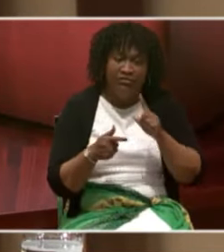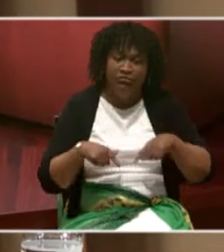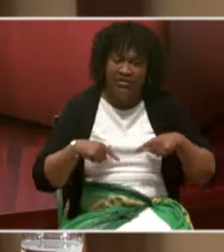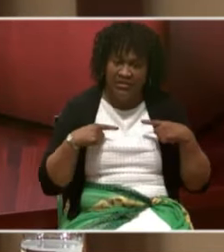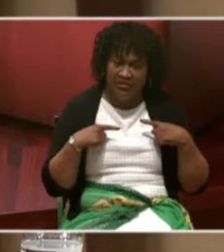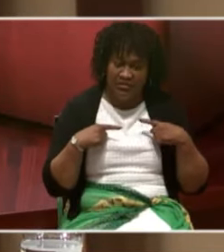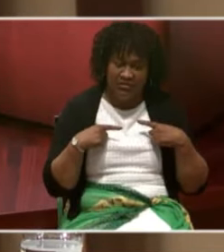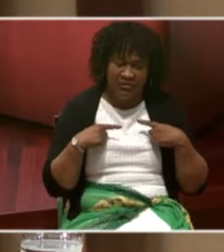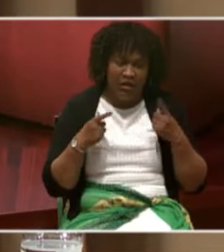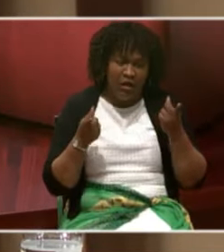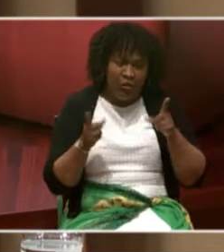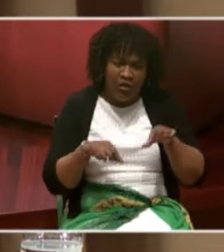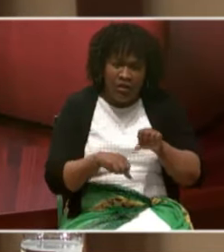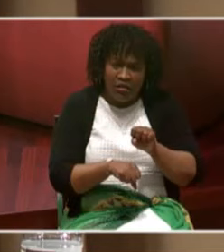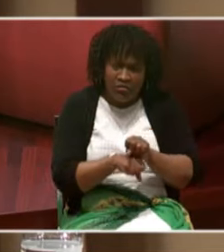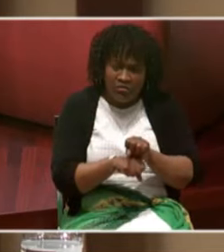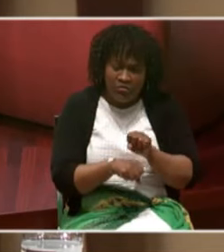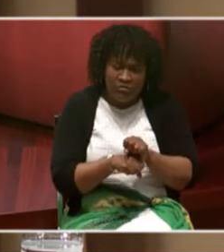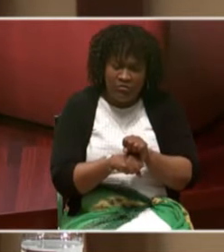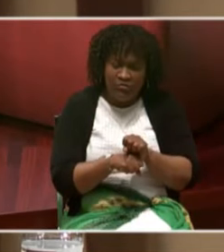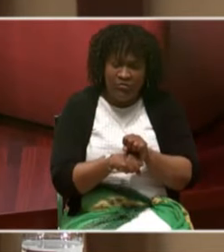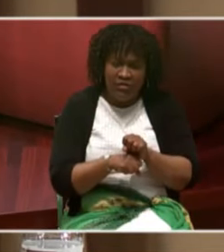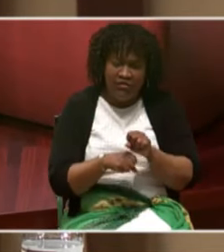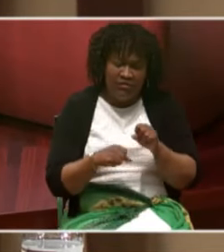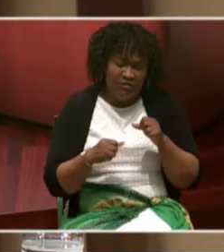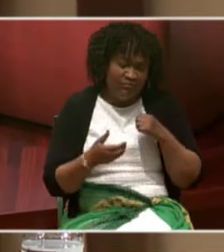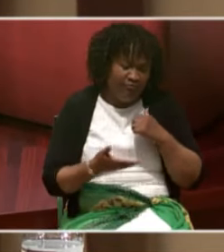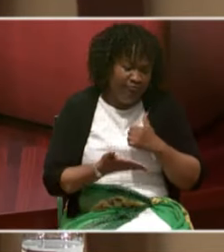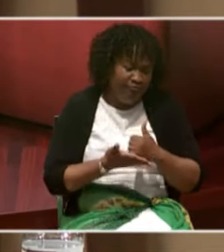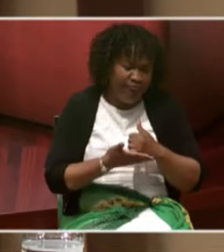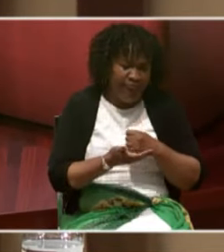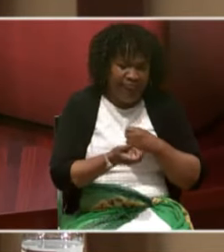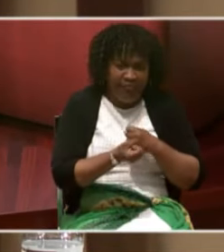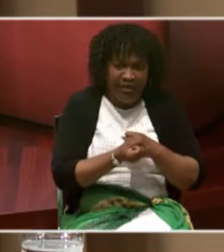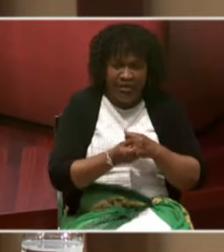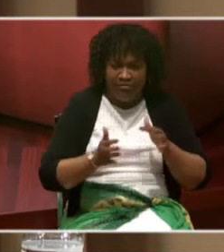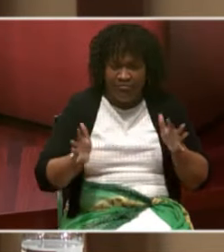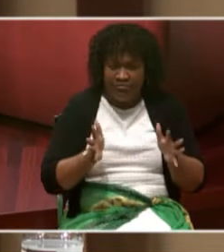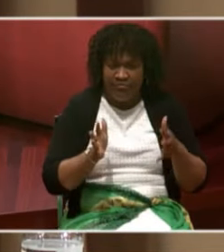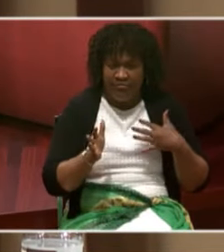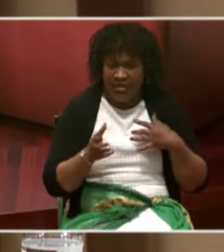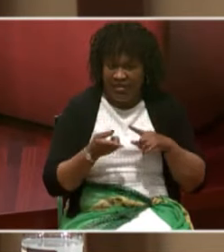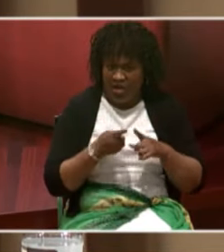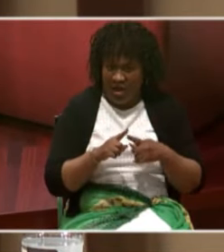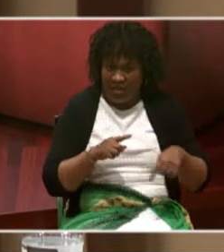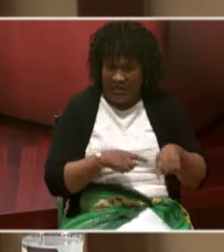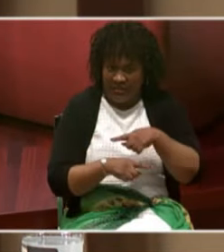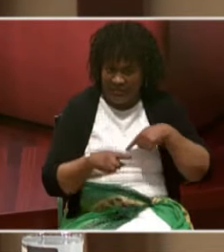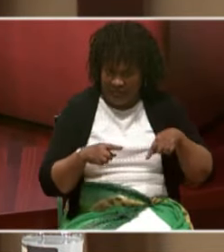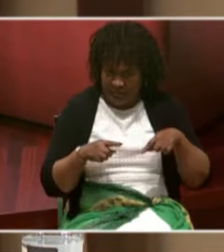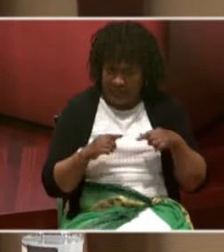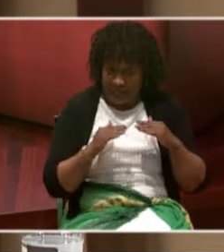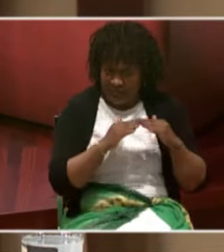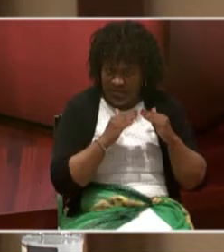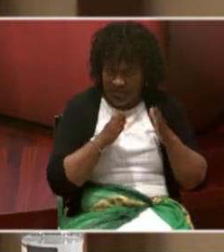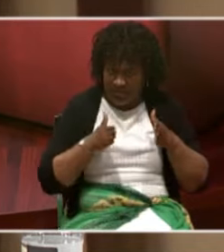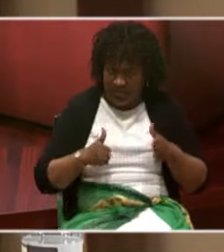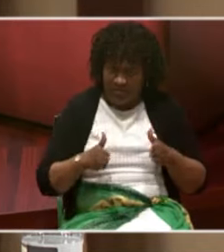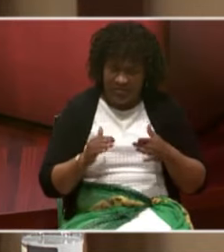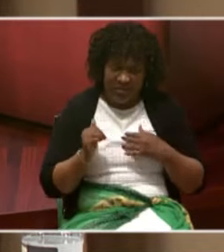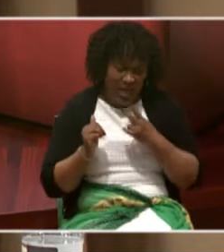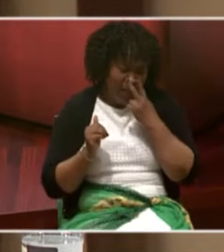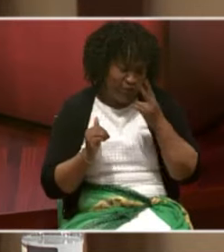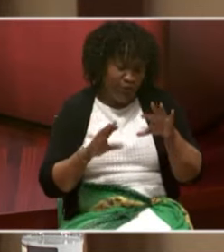Washington. We may be forced to march to the South the way Sherman did, nonviolently. It's, oh,